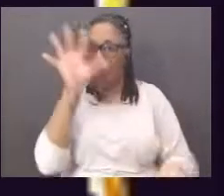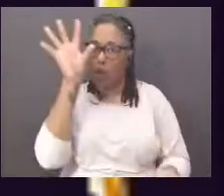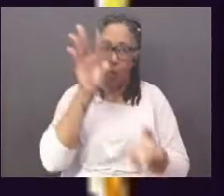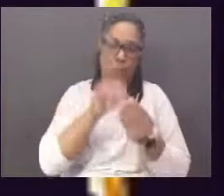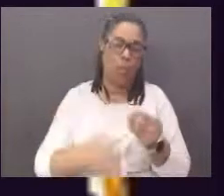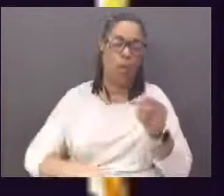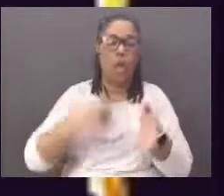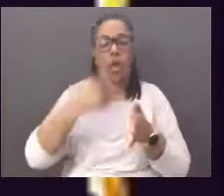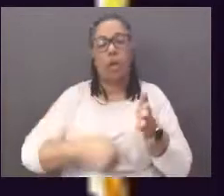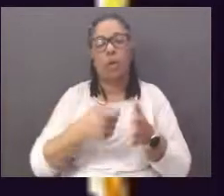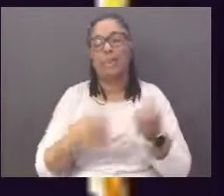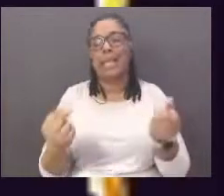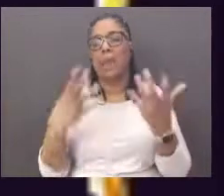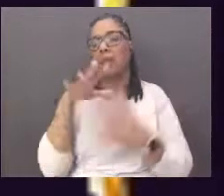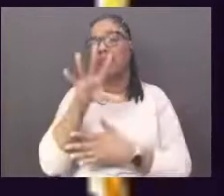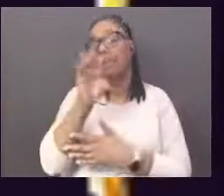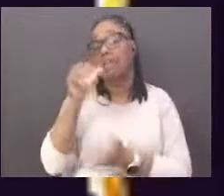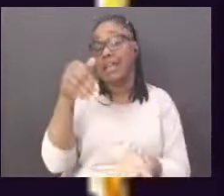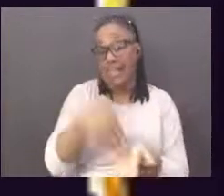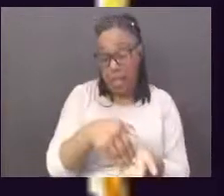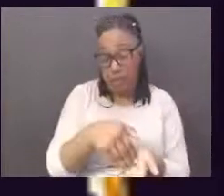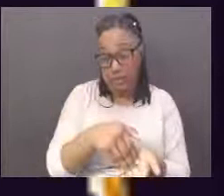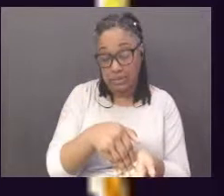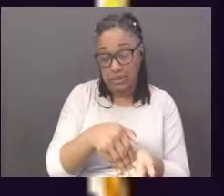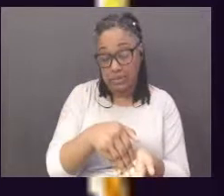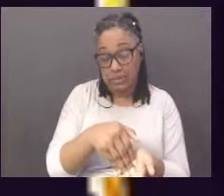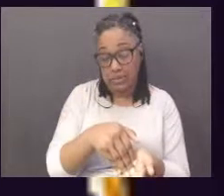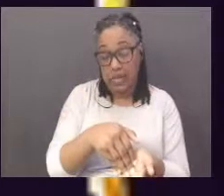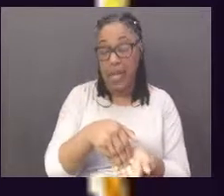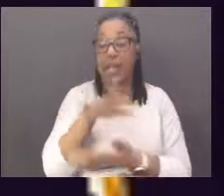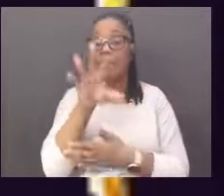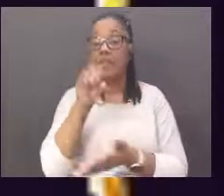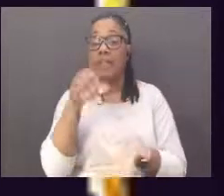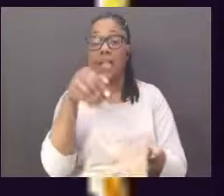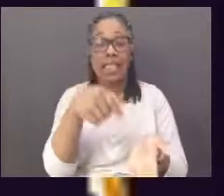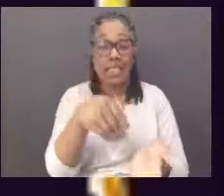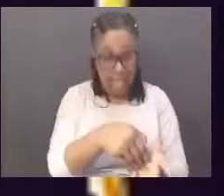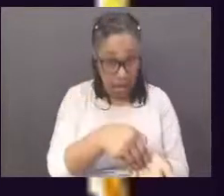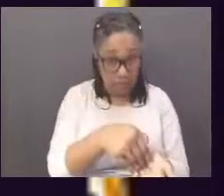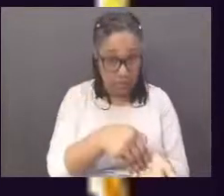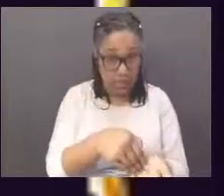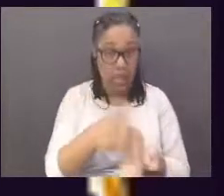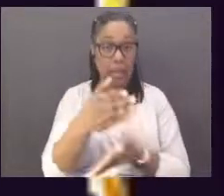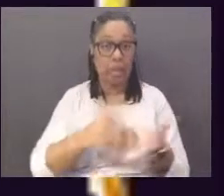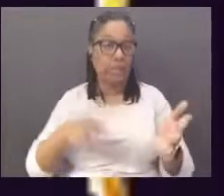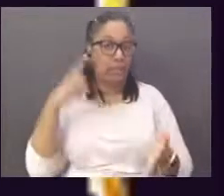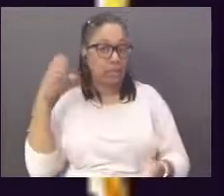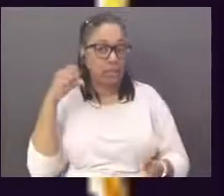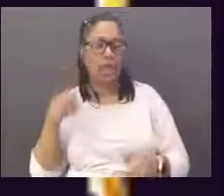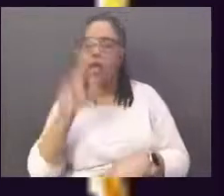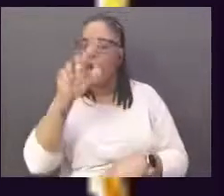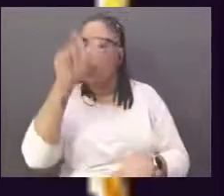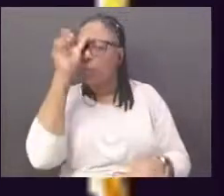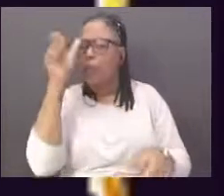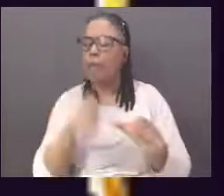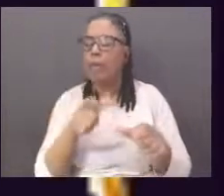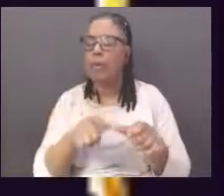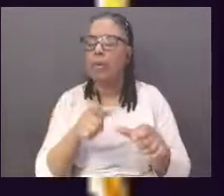was sold by Judas for 30 pieces of silver. Let me share with you. In that